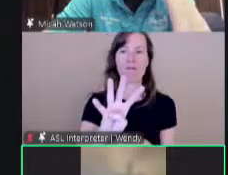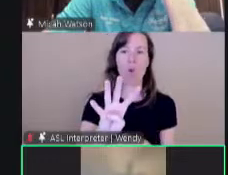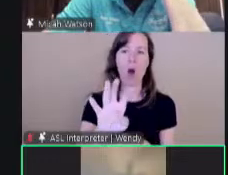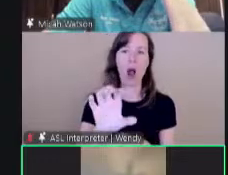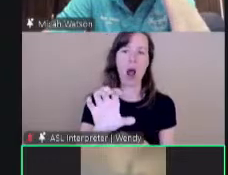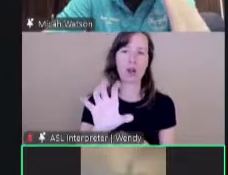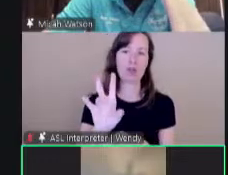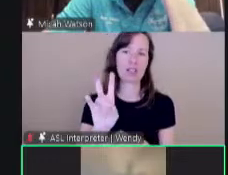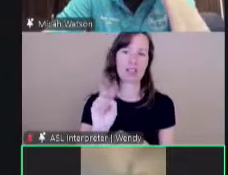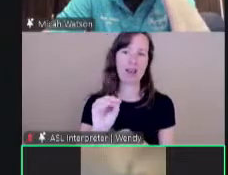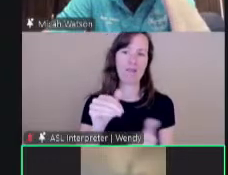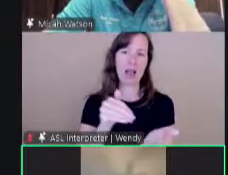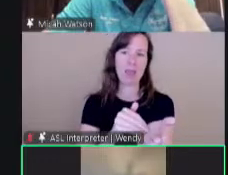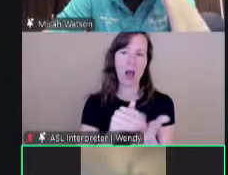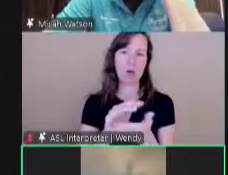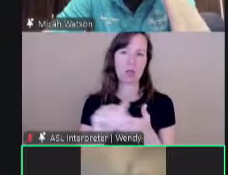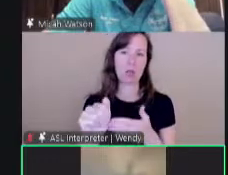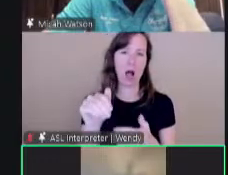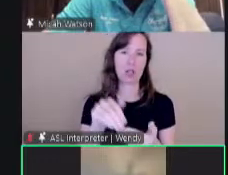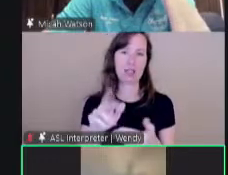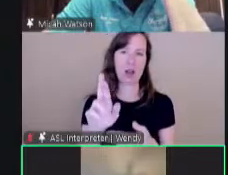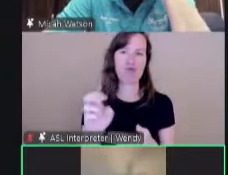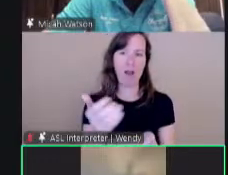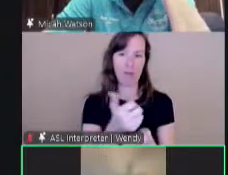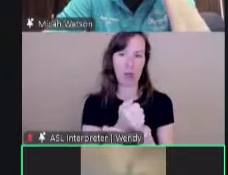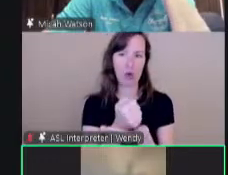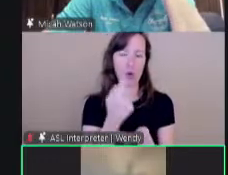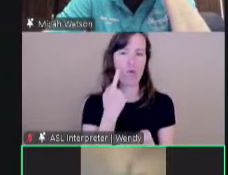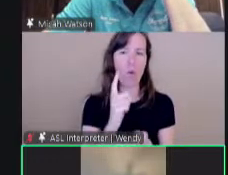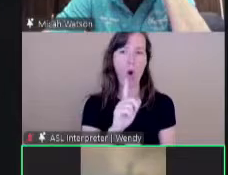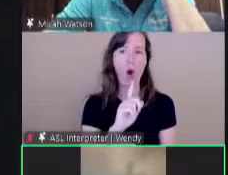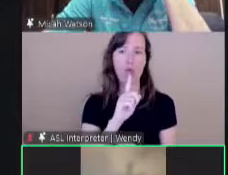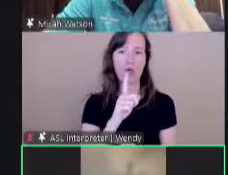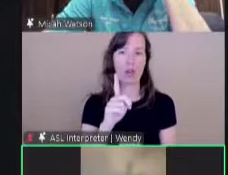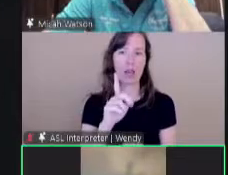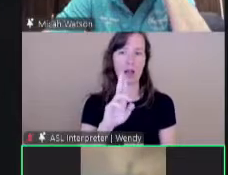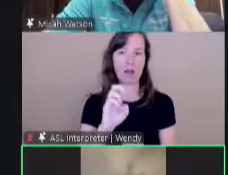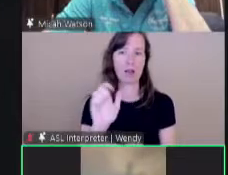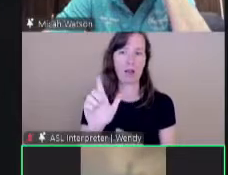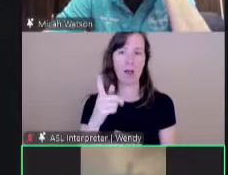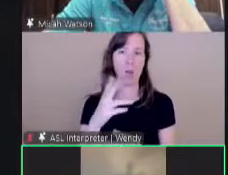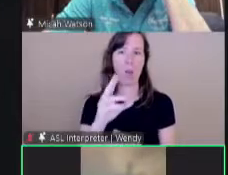$470,000 in revenue for the real property and